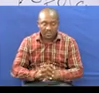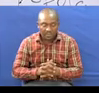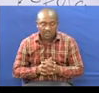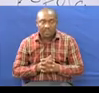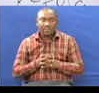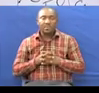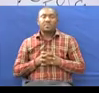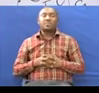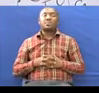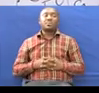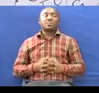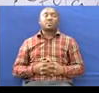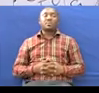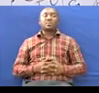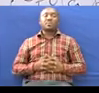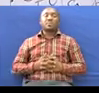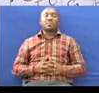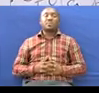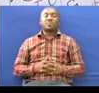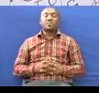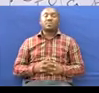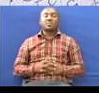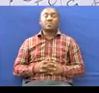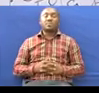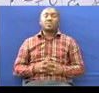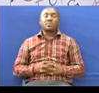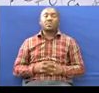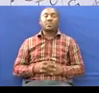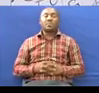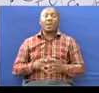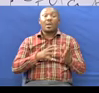the role of